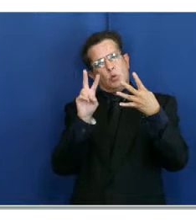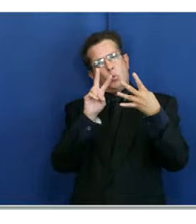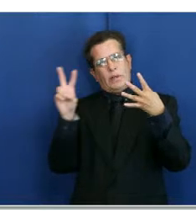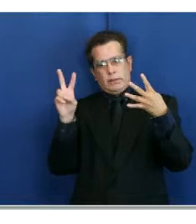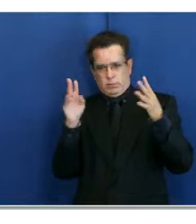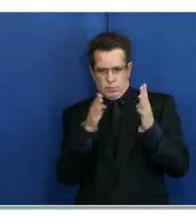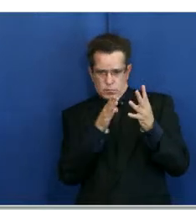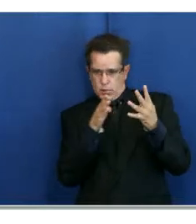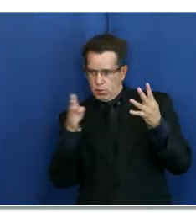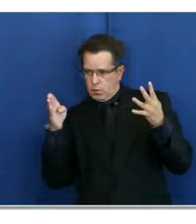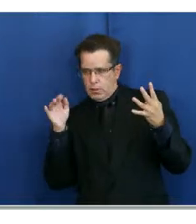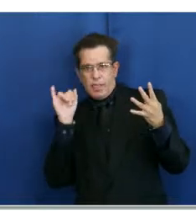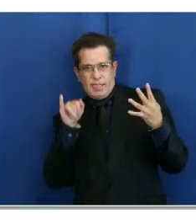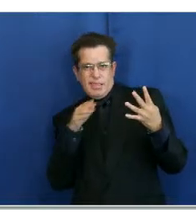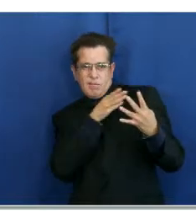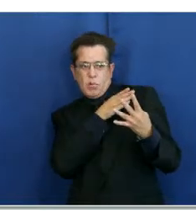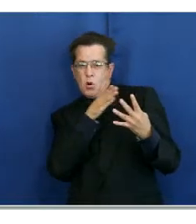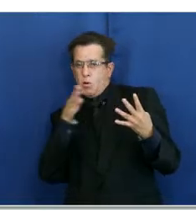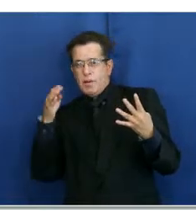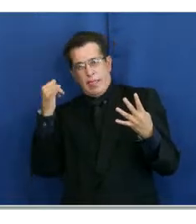3-week period that we have to